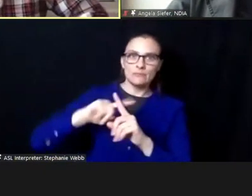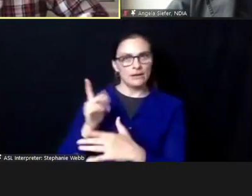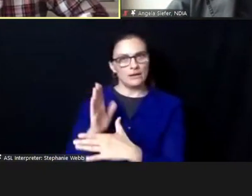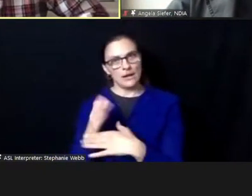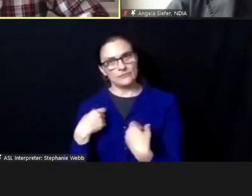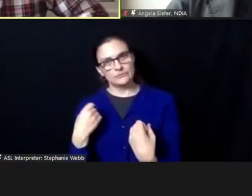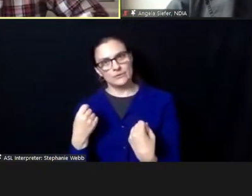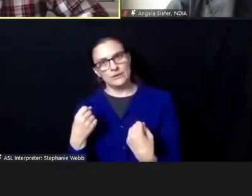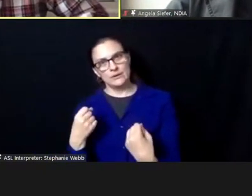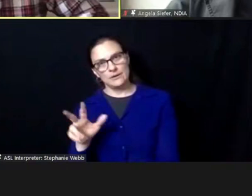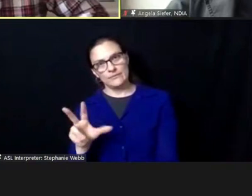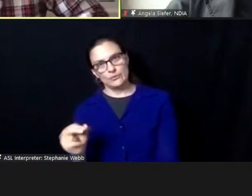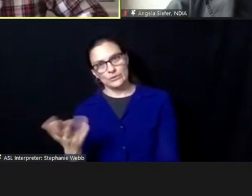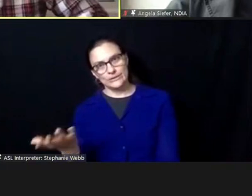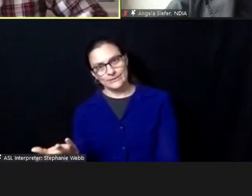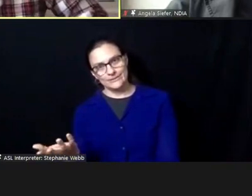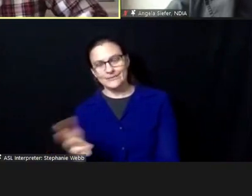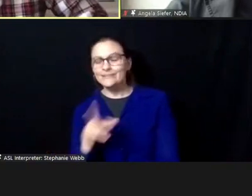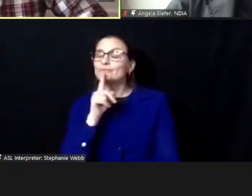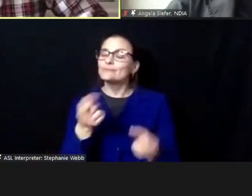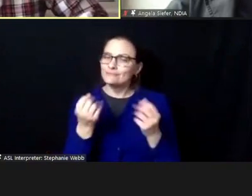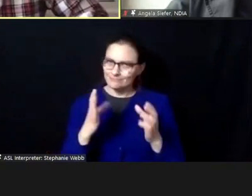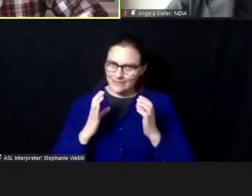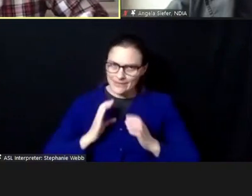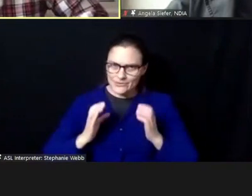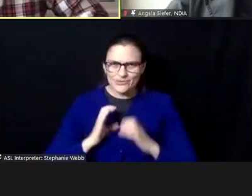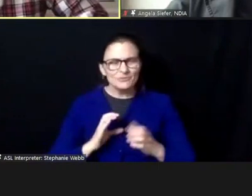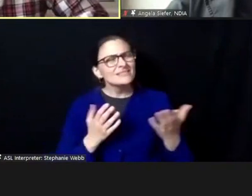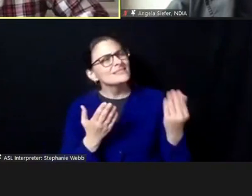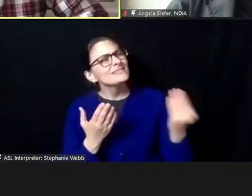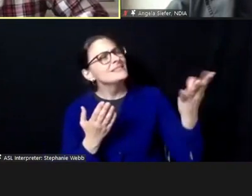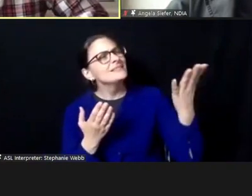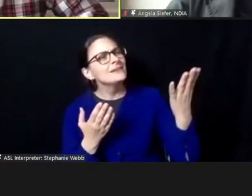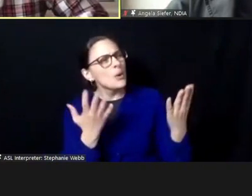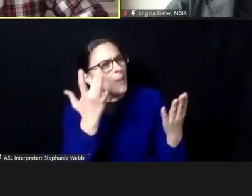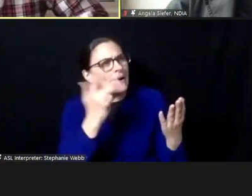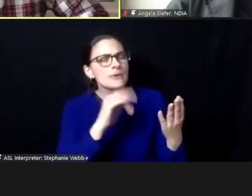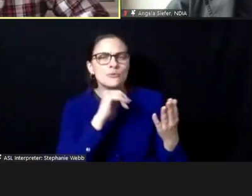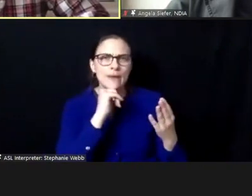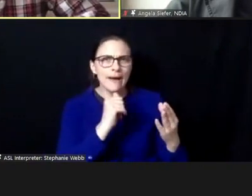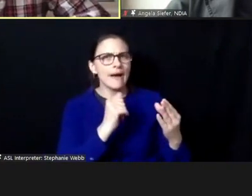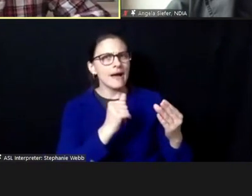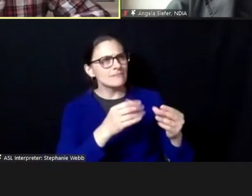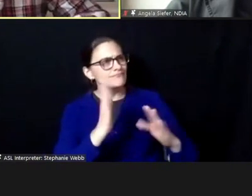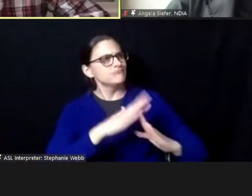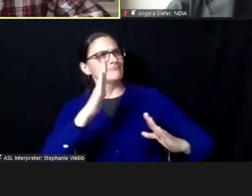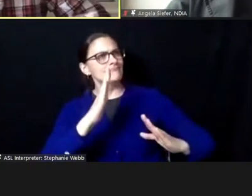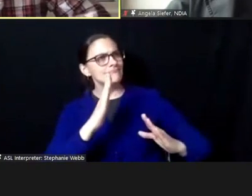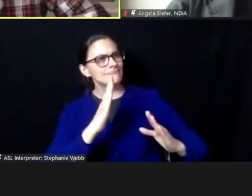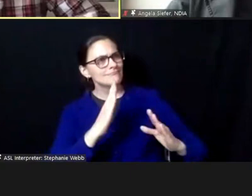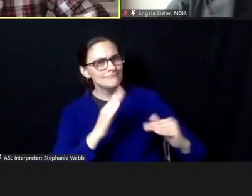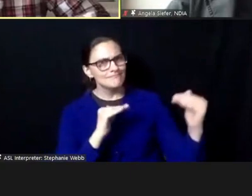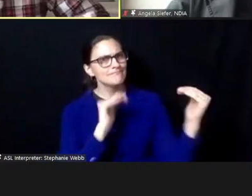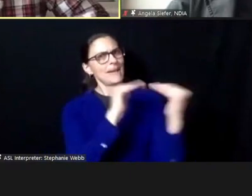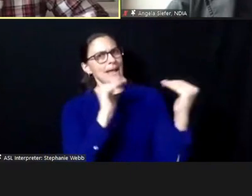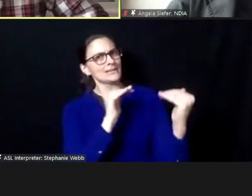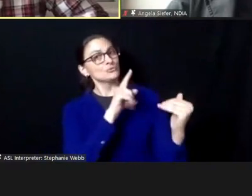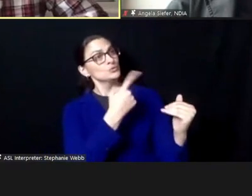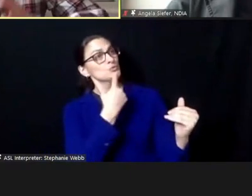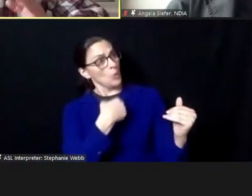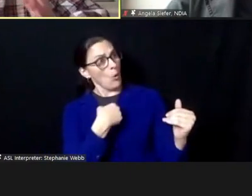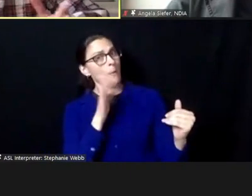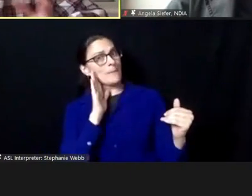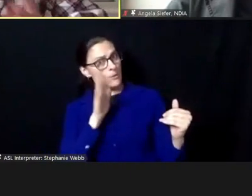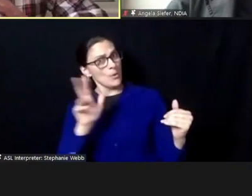the speeds that they think they're supposed to get. But yeah, if you're going to advertise 500, but it really is 200 megabits per second, you